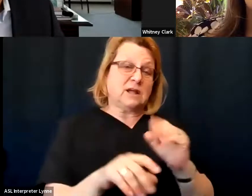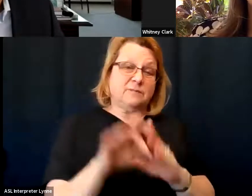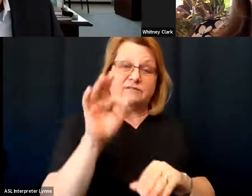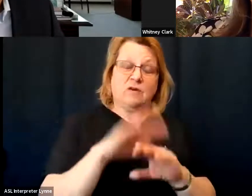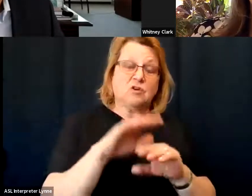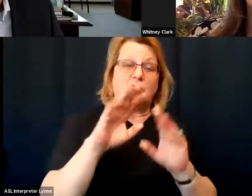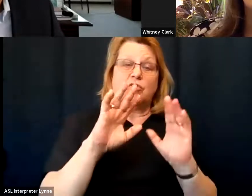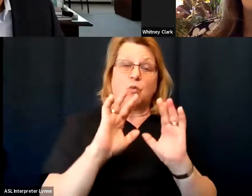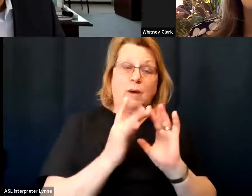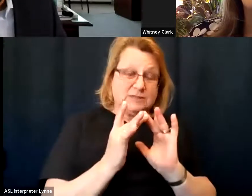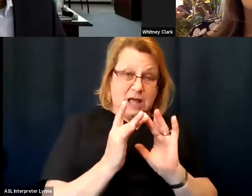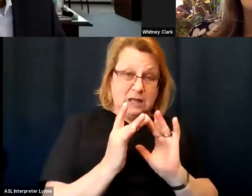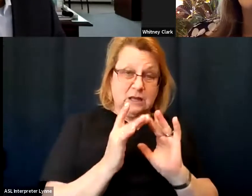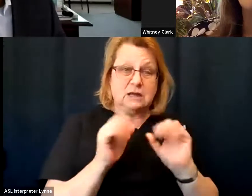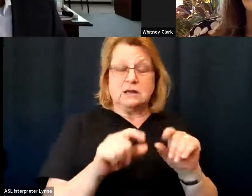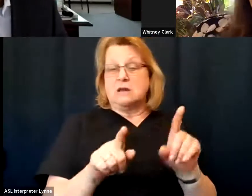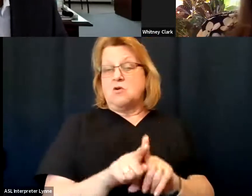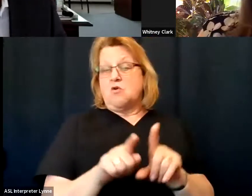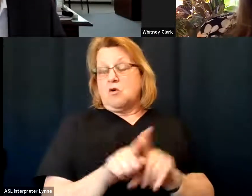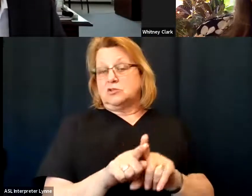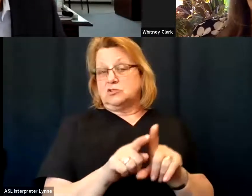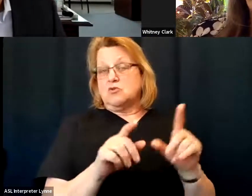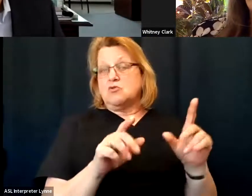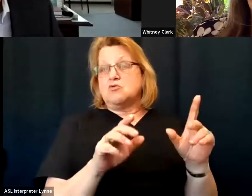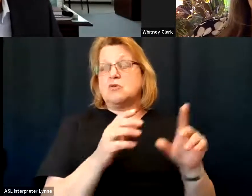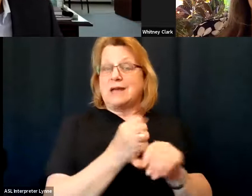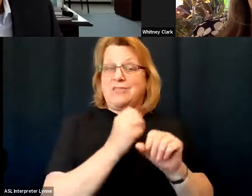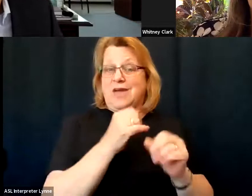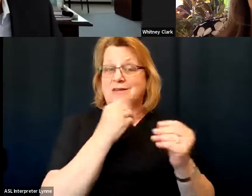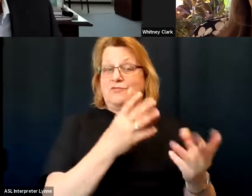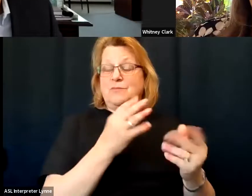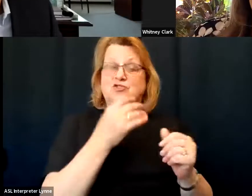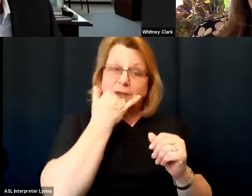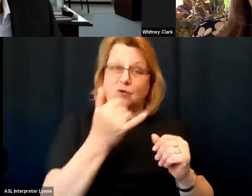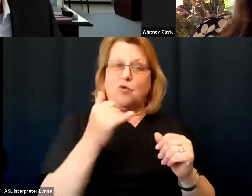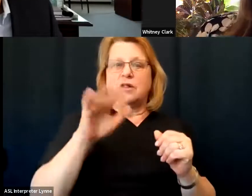also obtain one by calling our general customer service number, which is area code